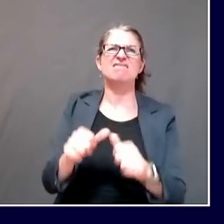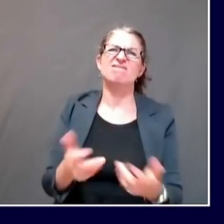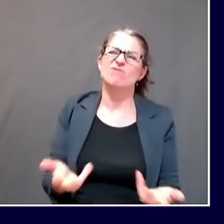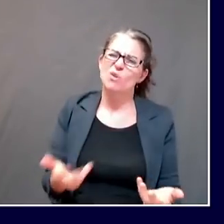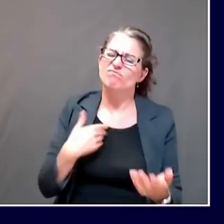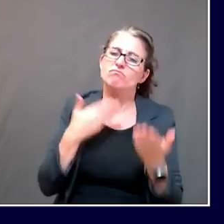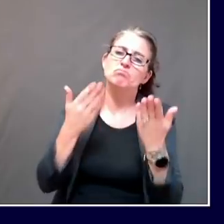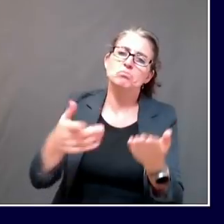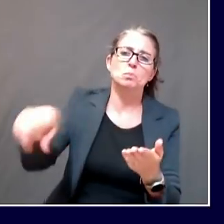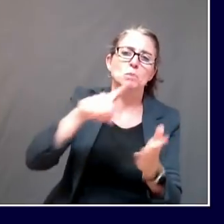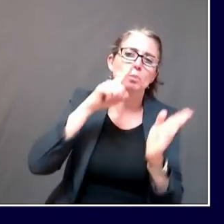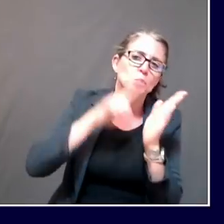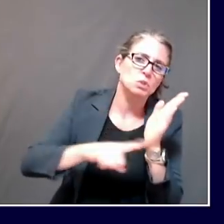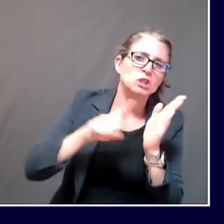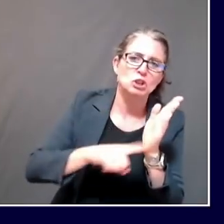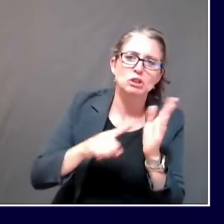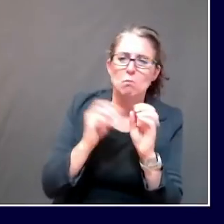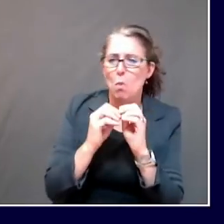Yes, hi.